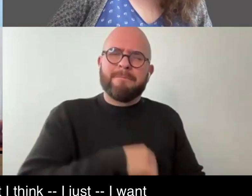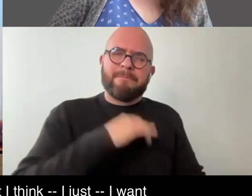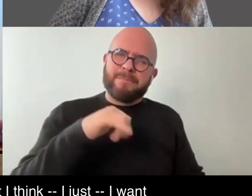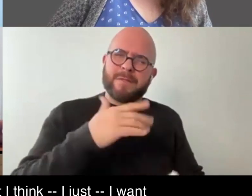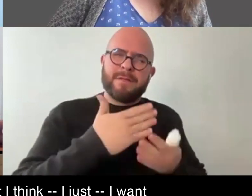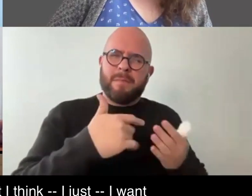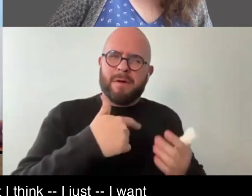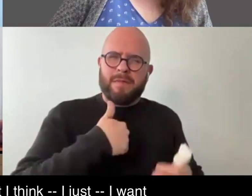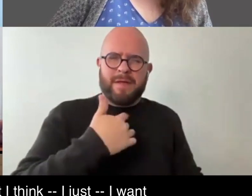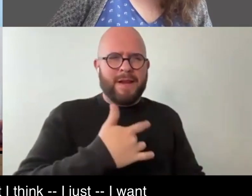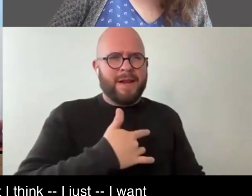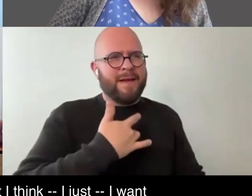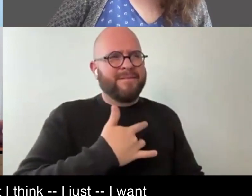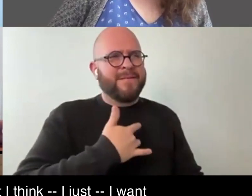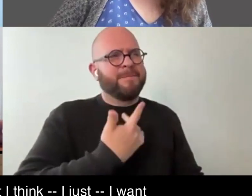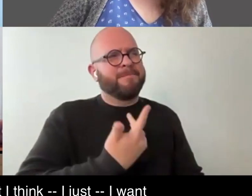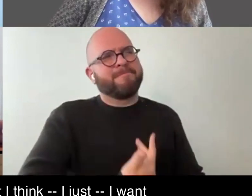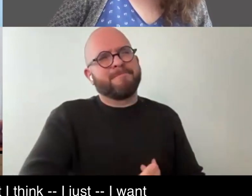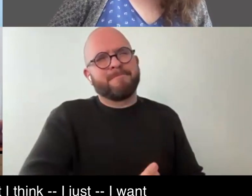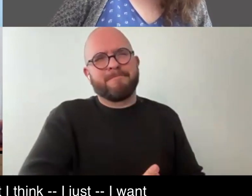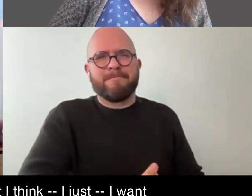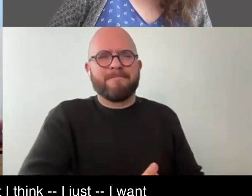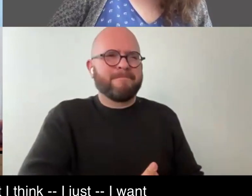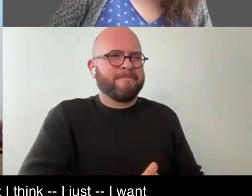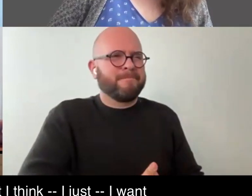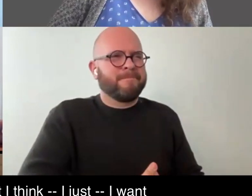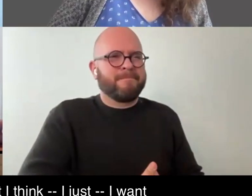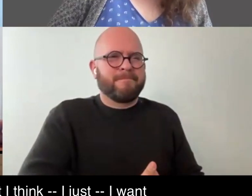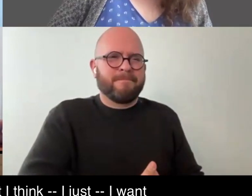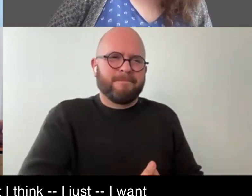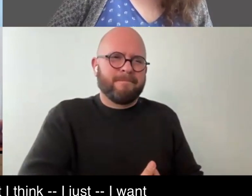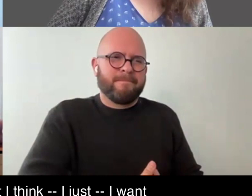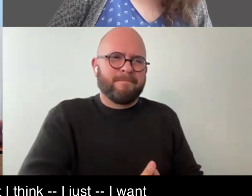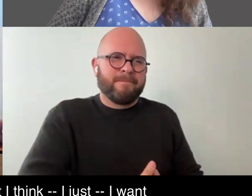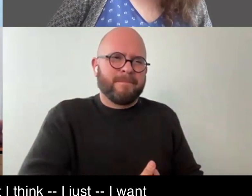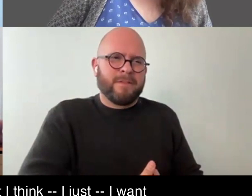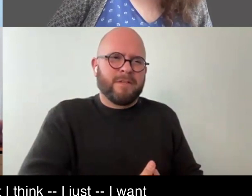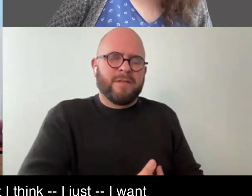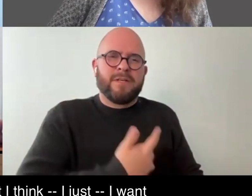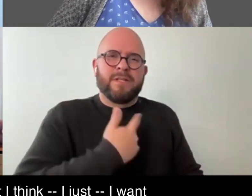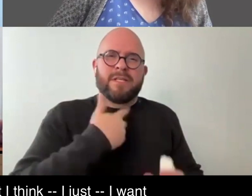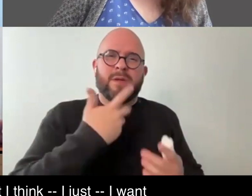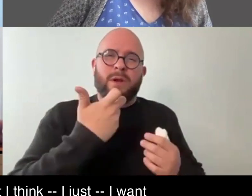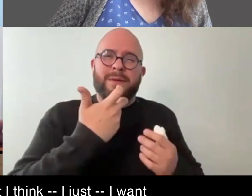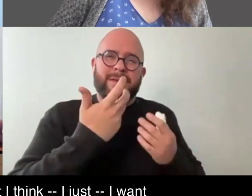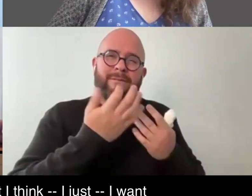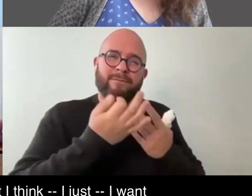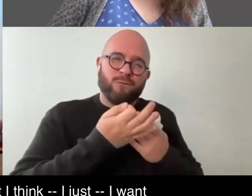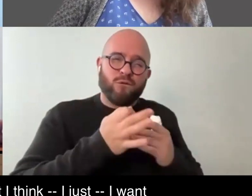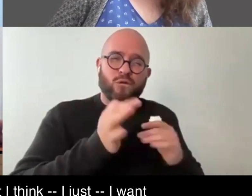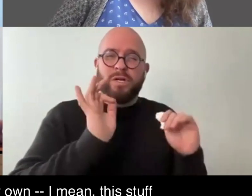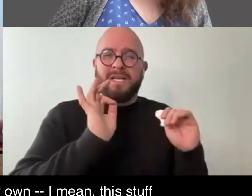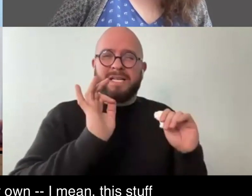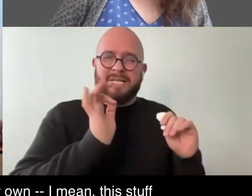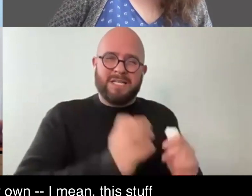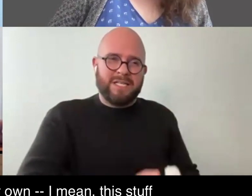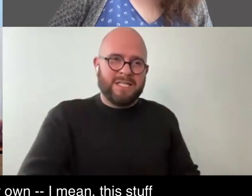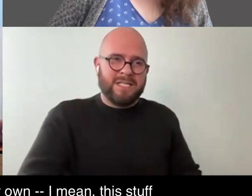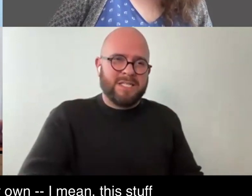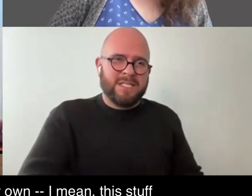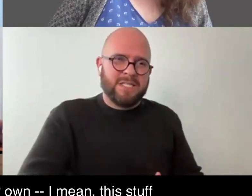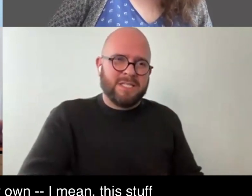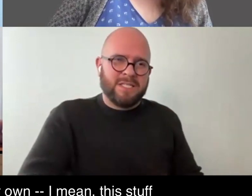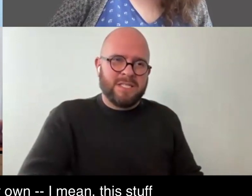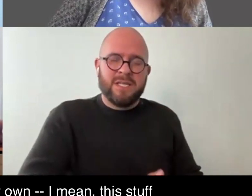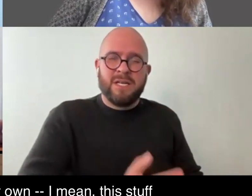think I want to help us get free of that, right? Because even